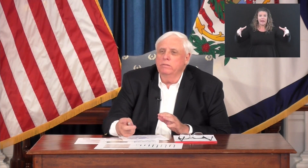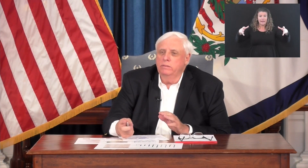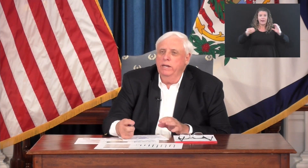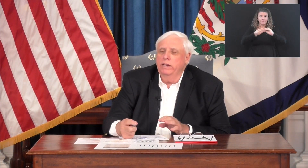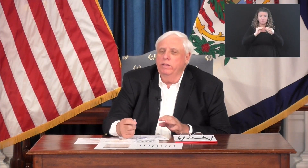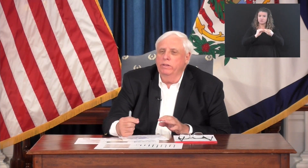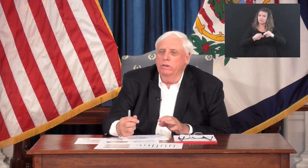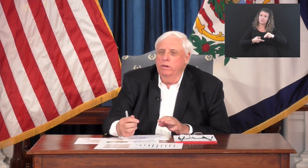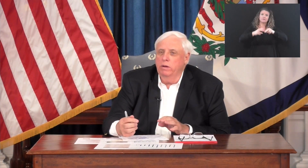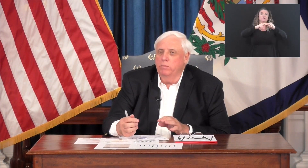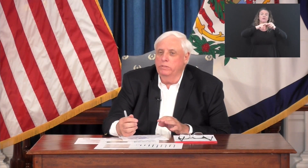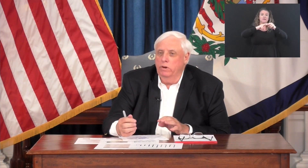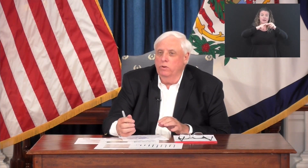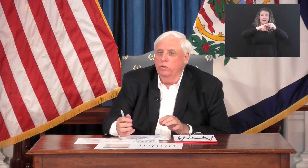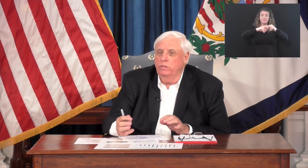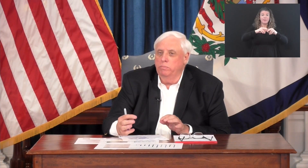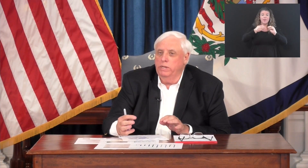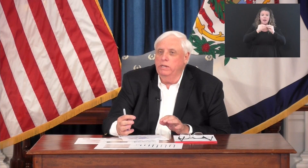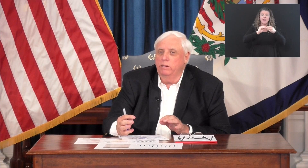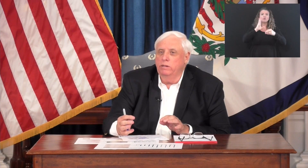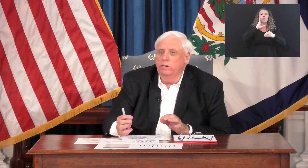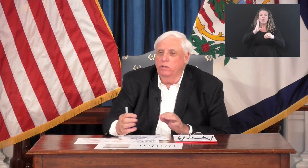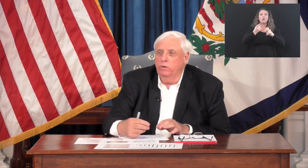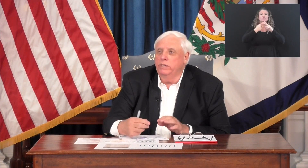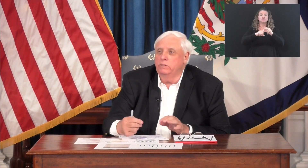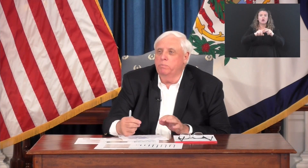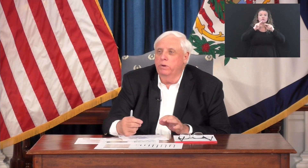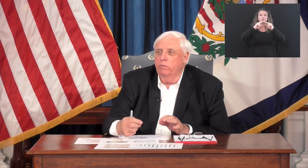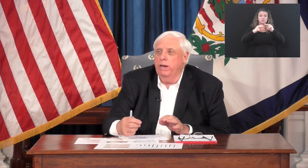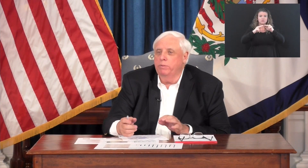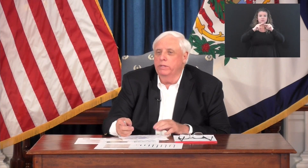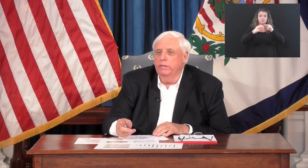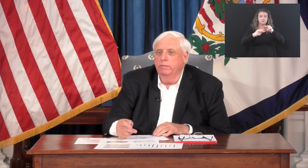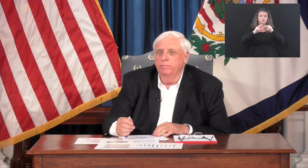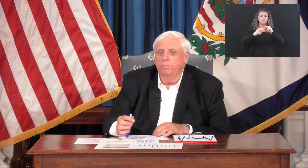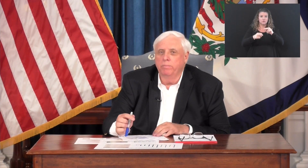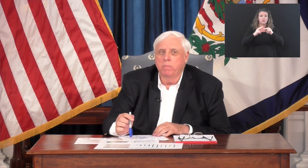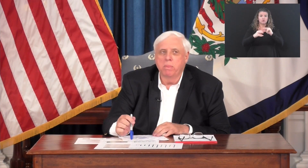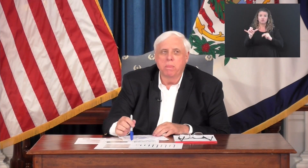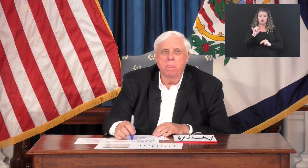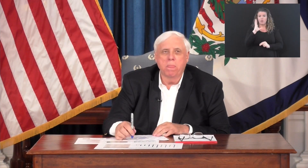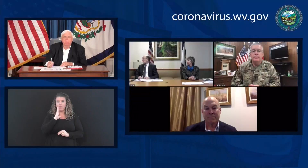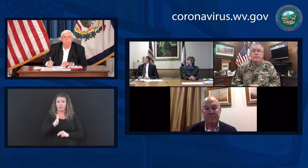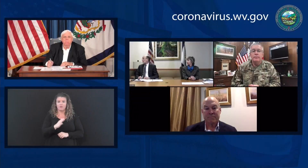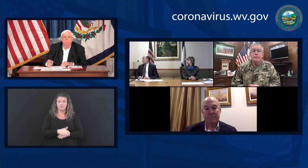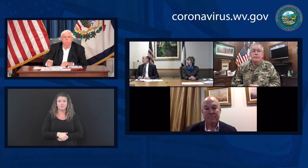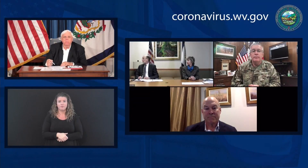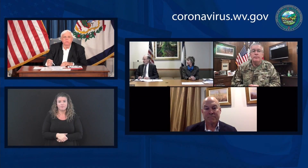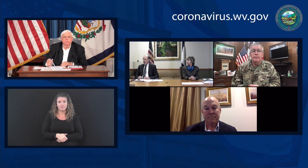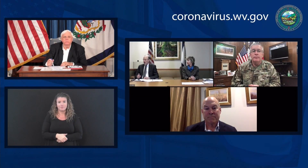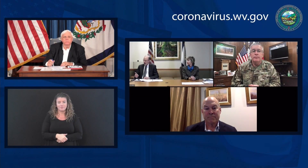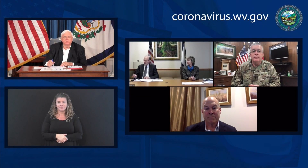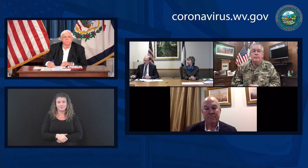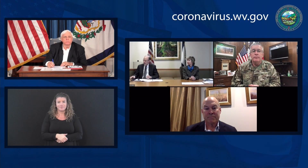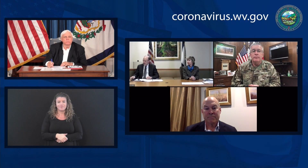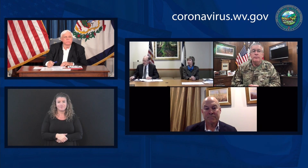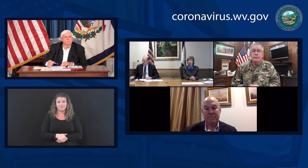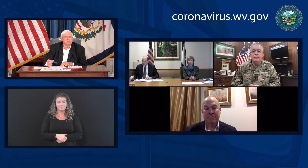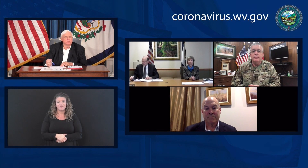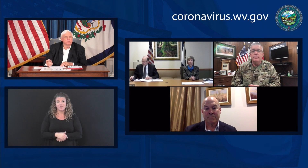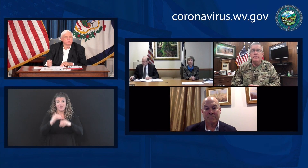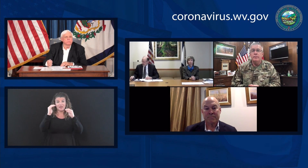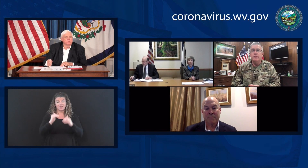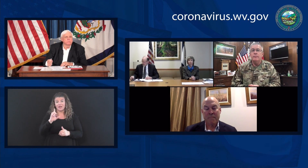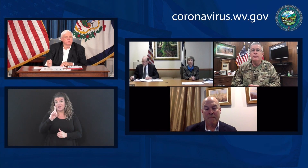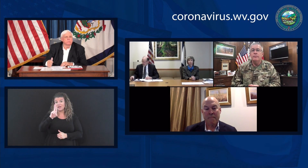I'd tell you that the numbers are going to begin to decrease pretty rapidly. Okay, thanks, Brad. Next, let's go to